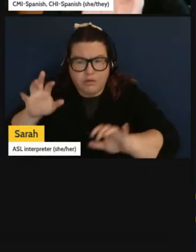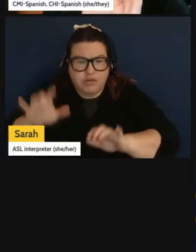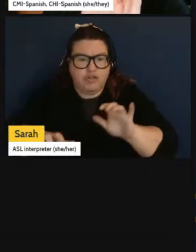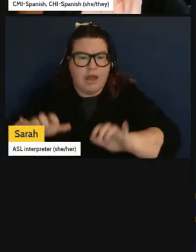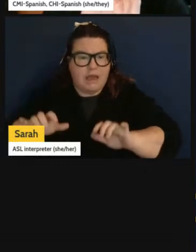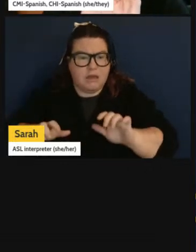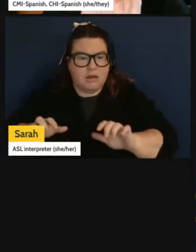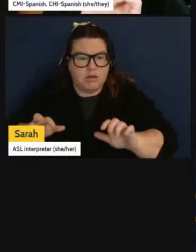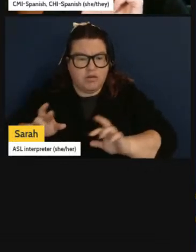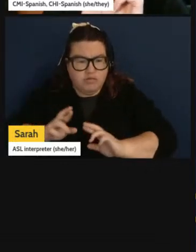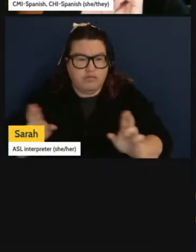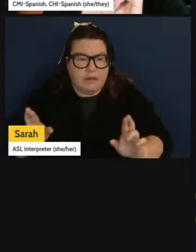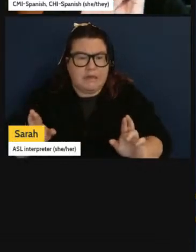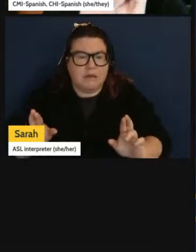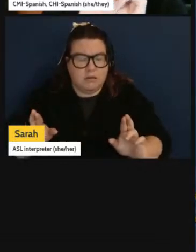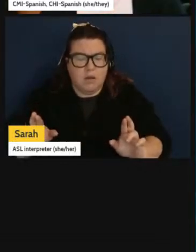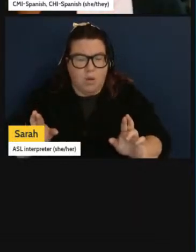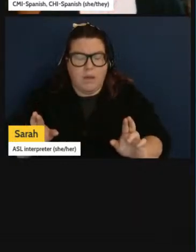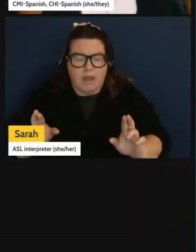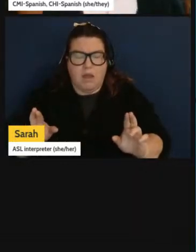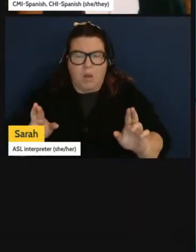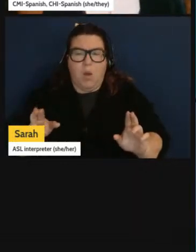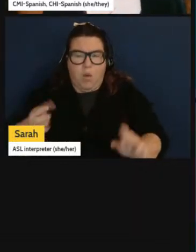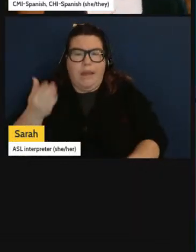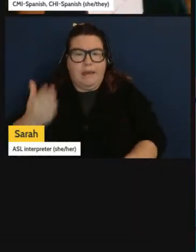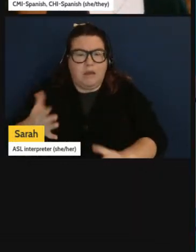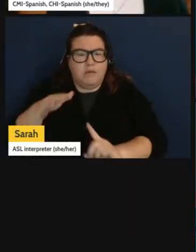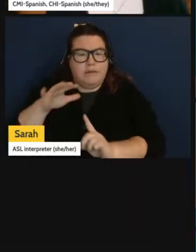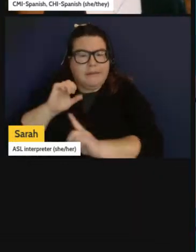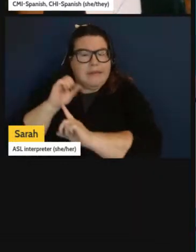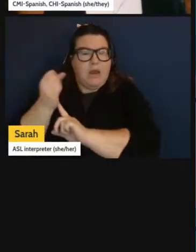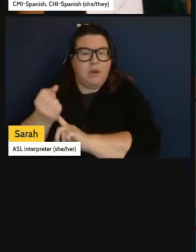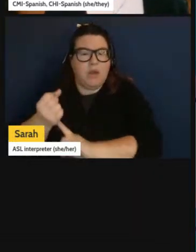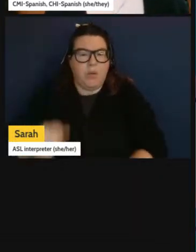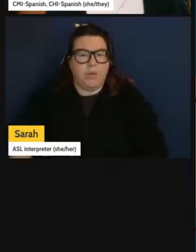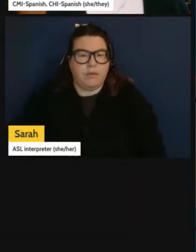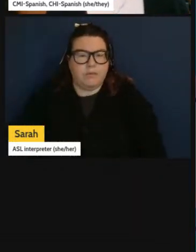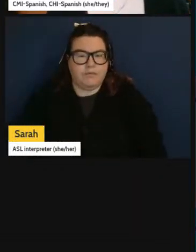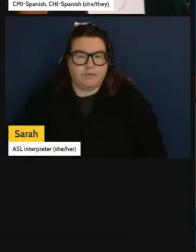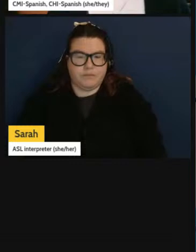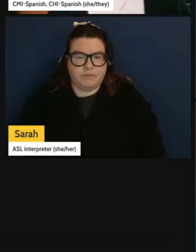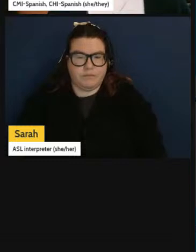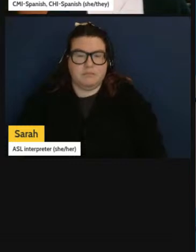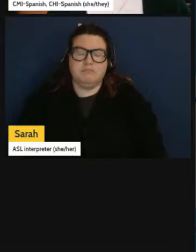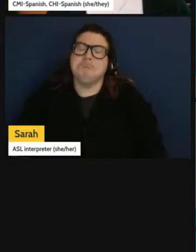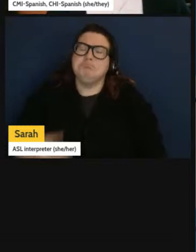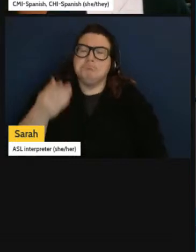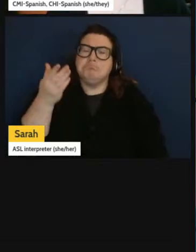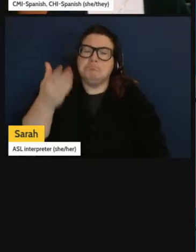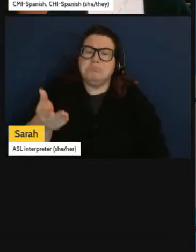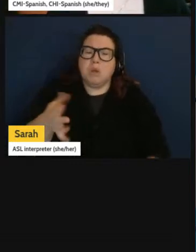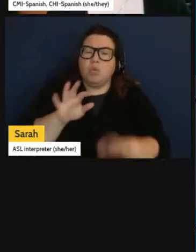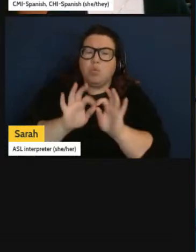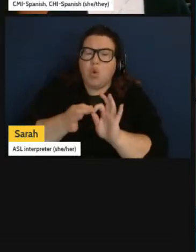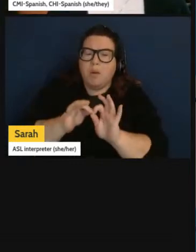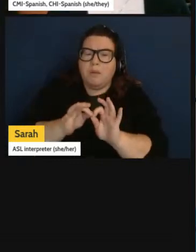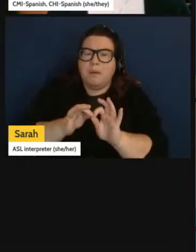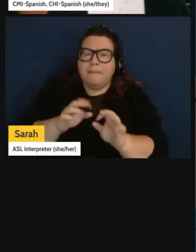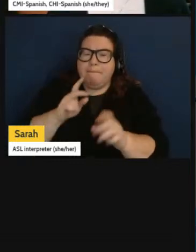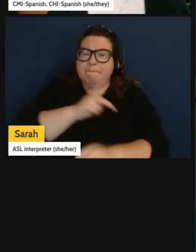end. All right, so here's a little situation, our scenario. You're interpreting for a patient in a